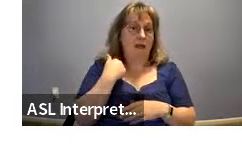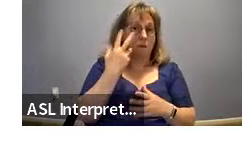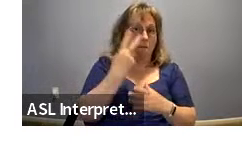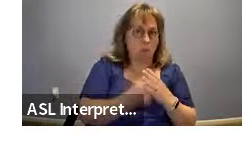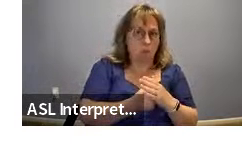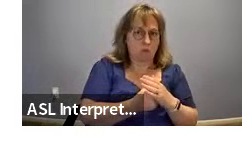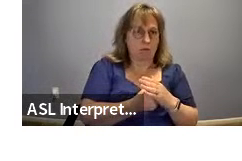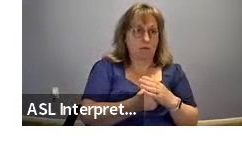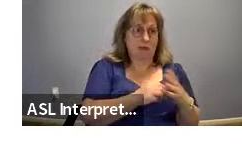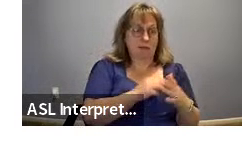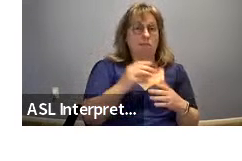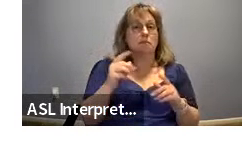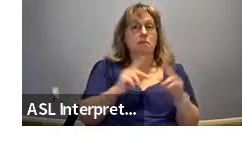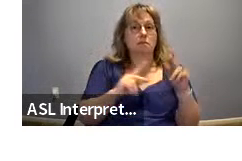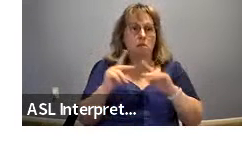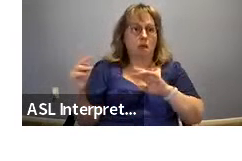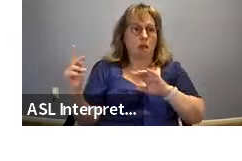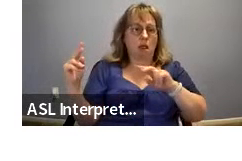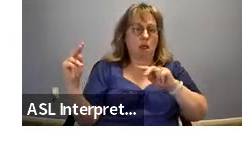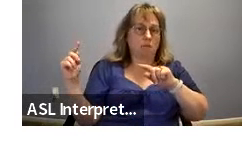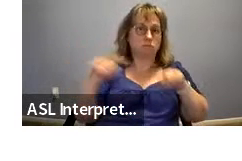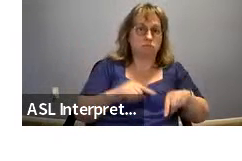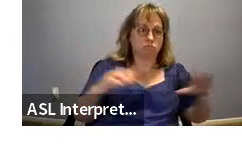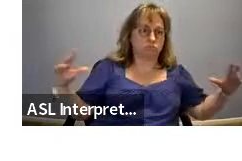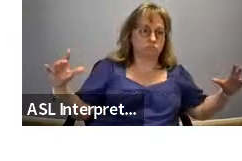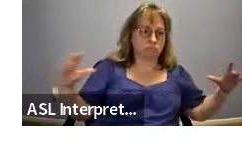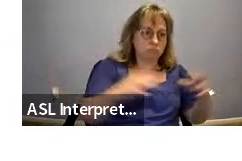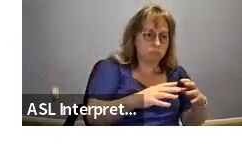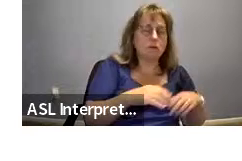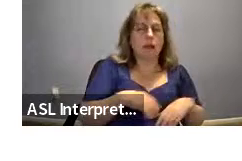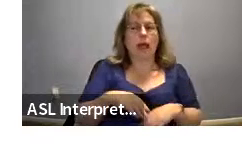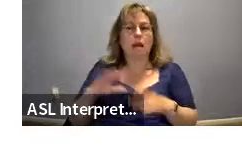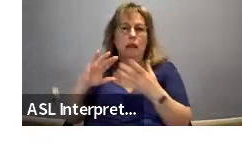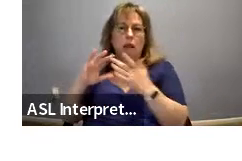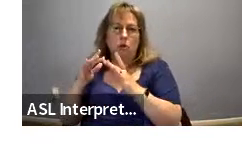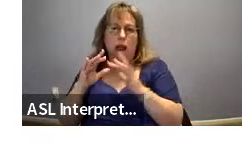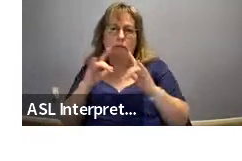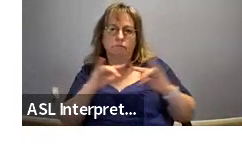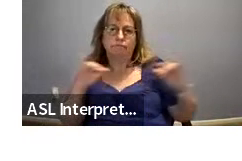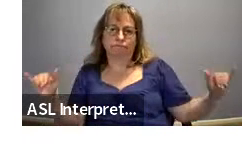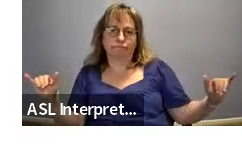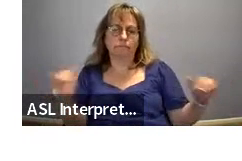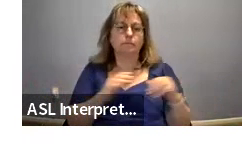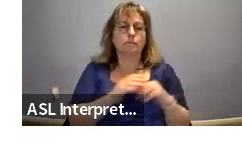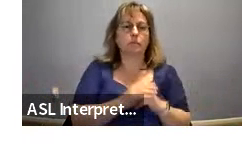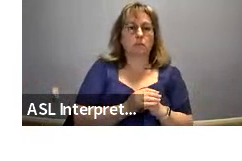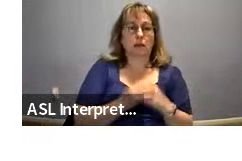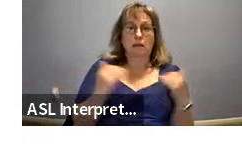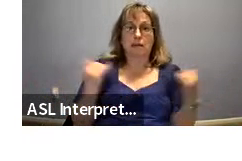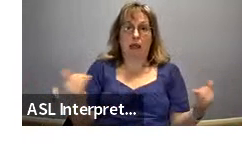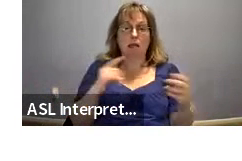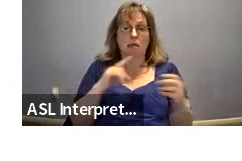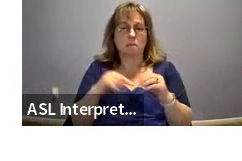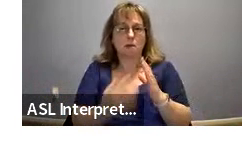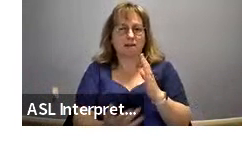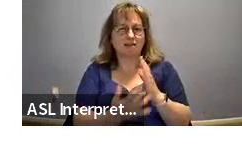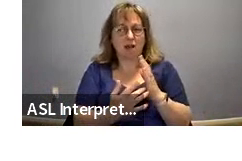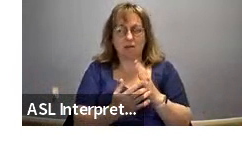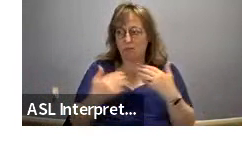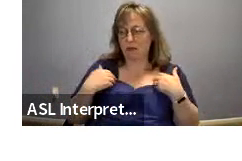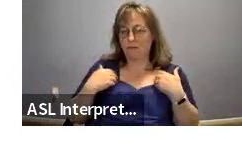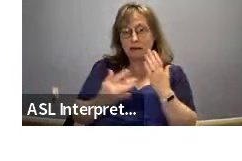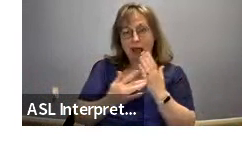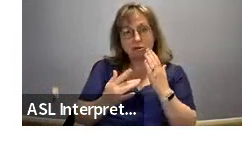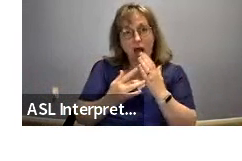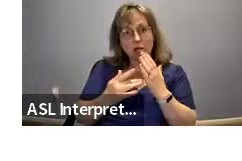virtual. But tonight's meeting really is about technology and our phenomenal technology staff that is coming on the